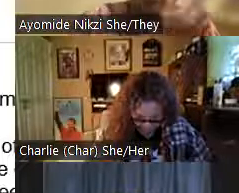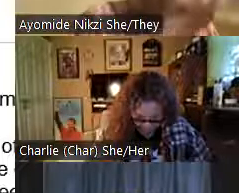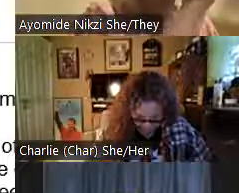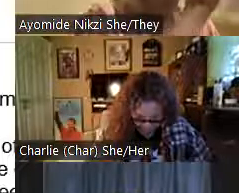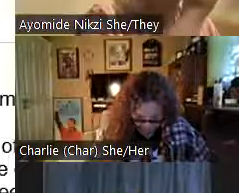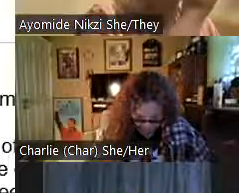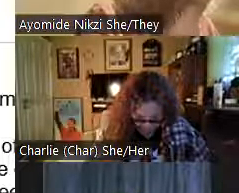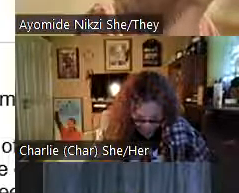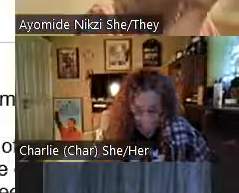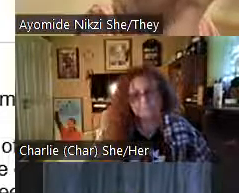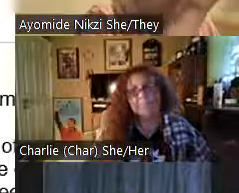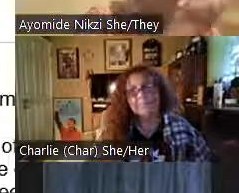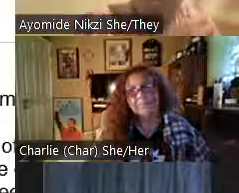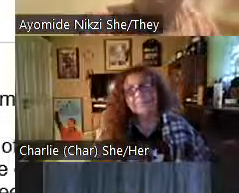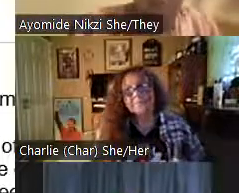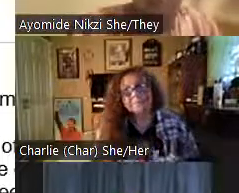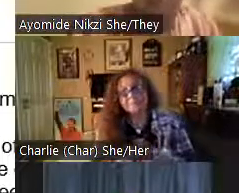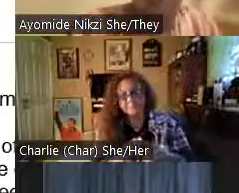And I wanted to ask,